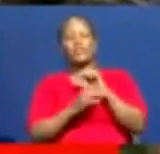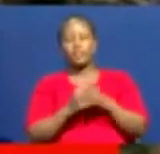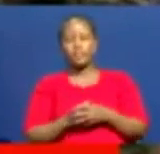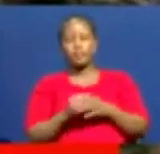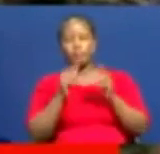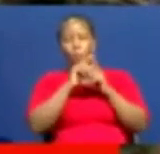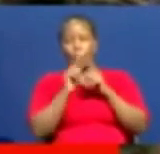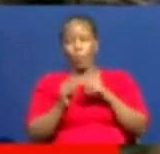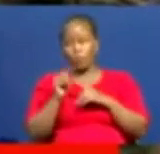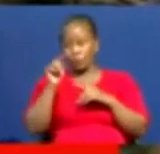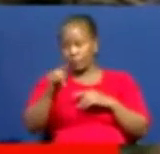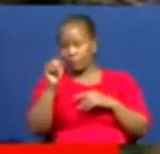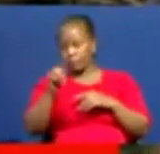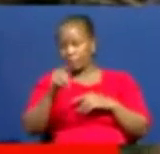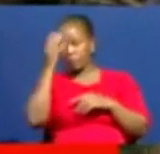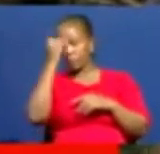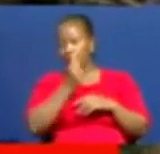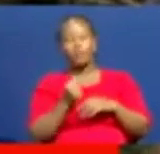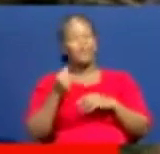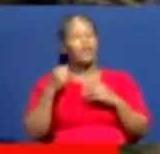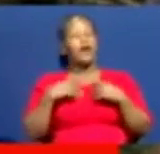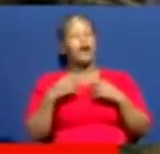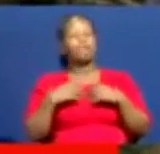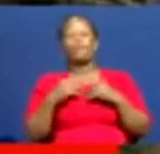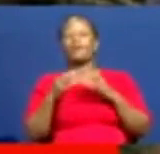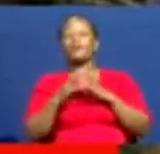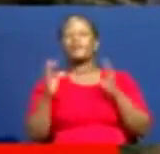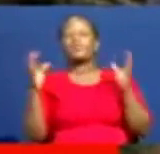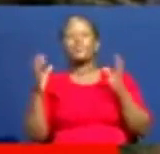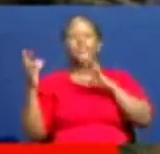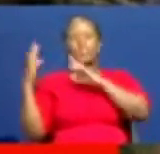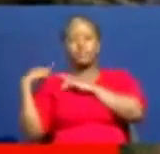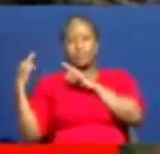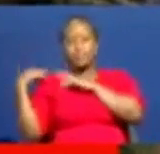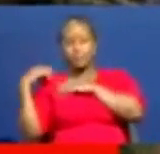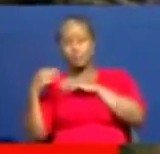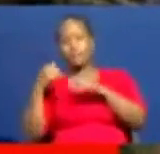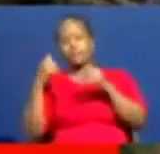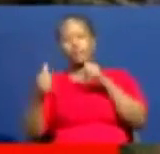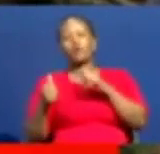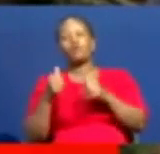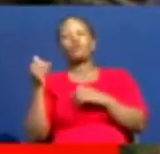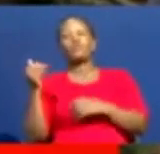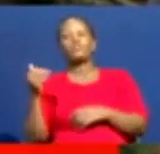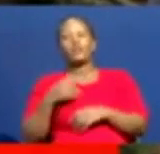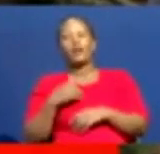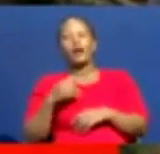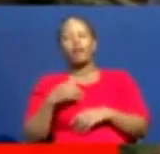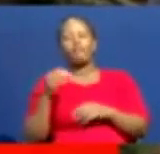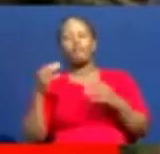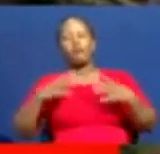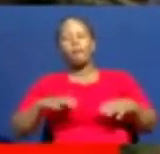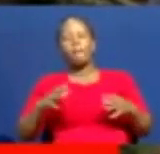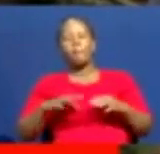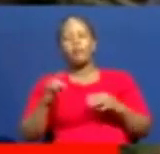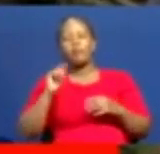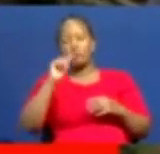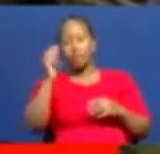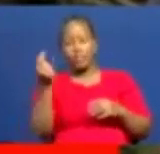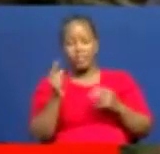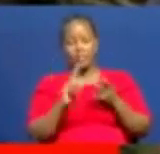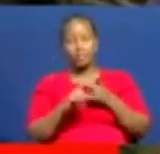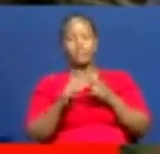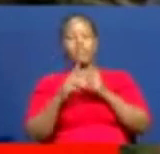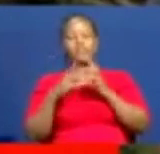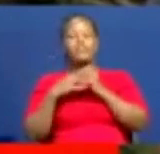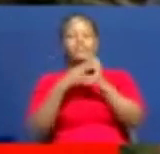And this is one such assignment that calls on the people of Kenya, on the leadership of